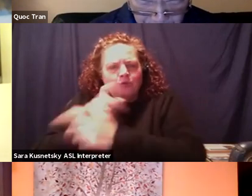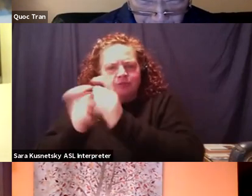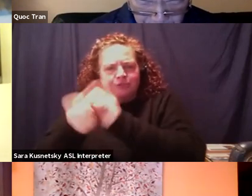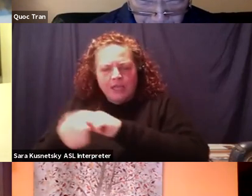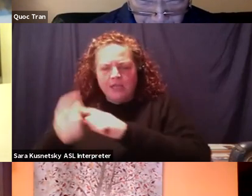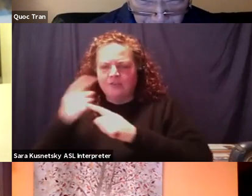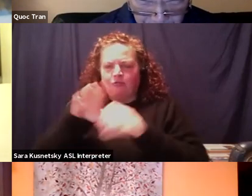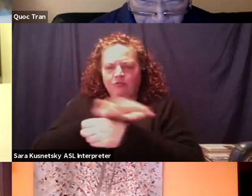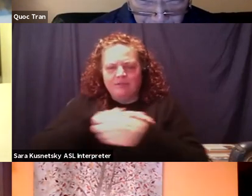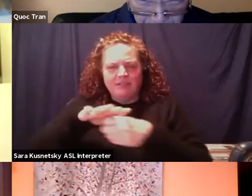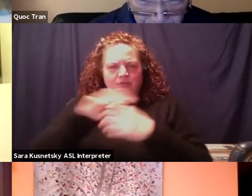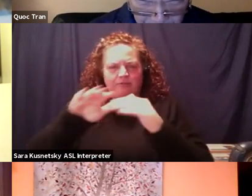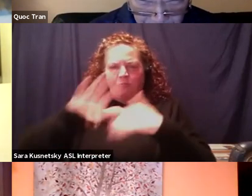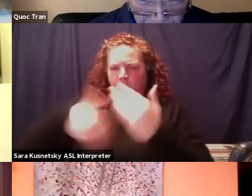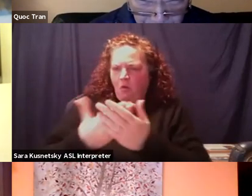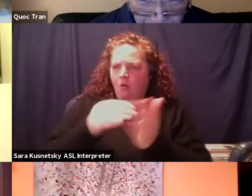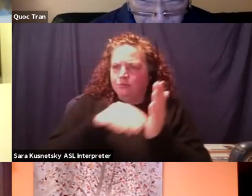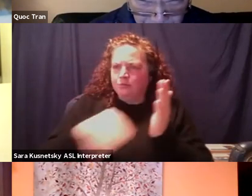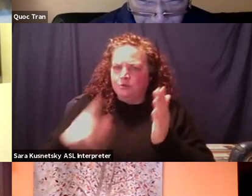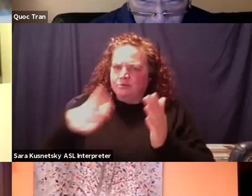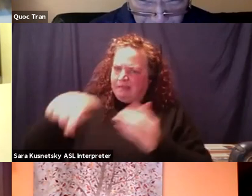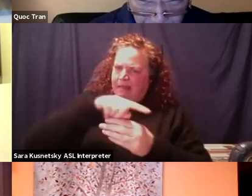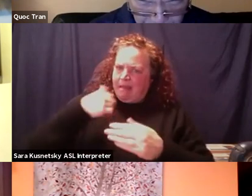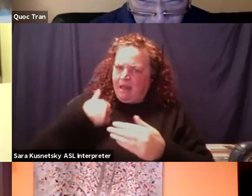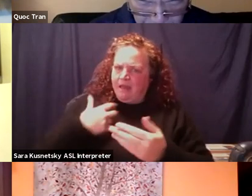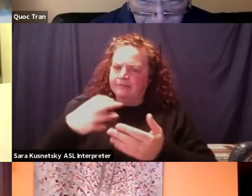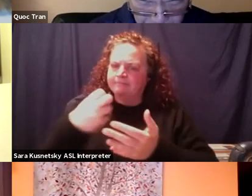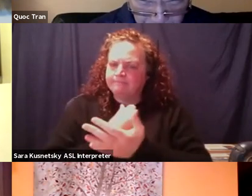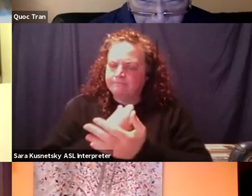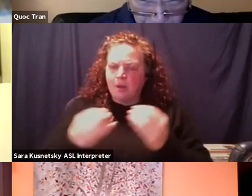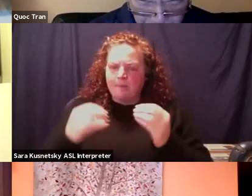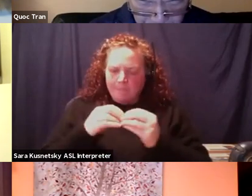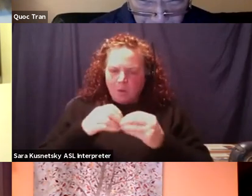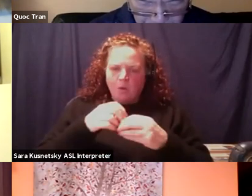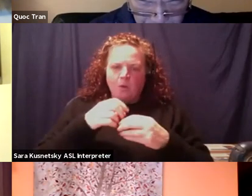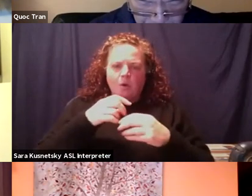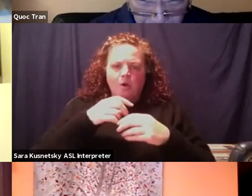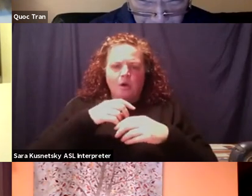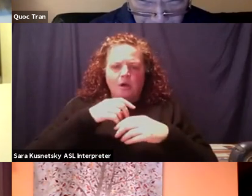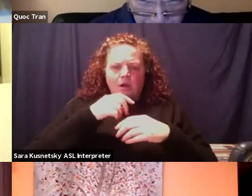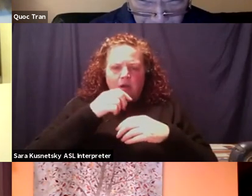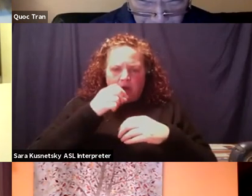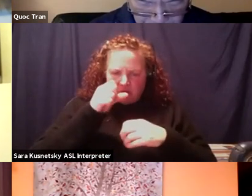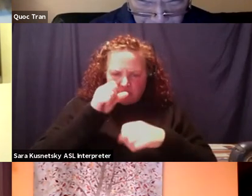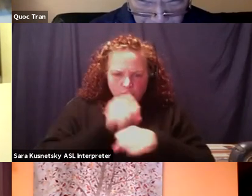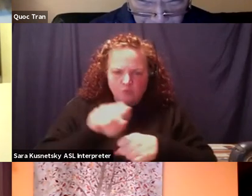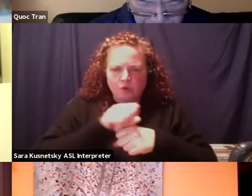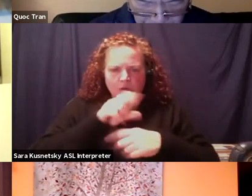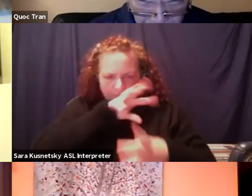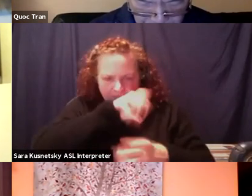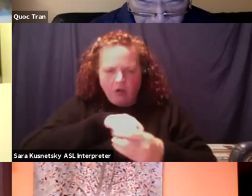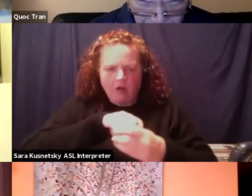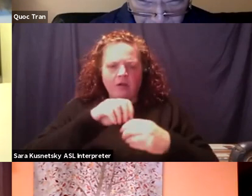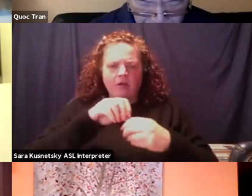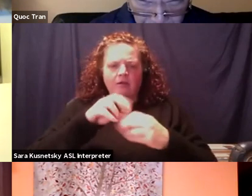district so that all of our students have the opportunity for more rigor in our classrooms that are increasingly inclusive so that